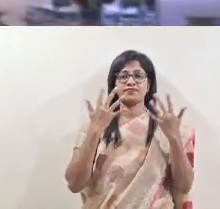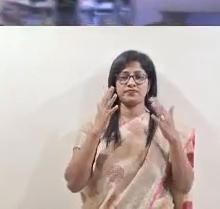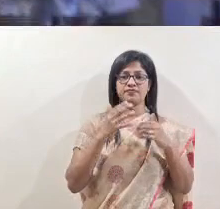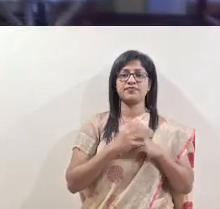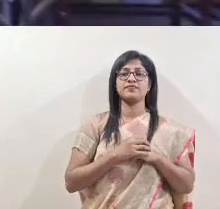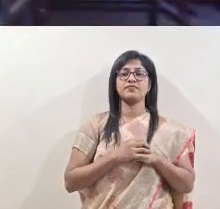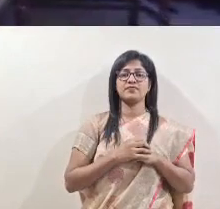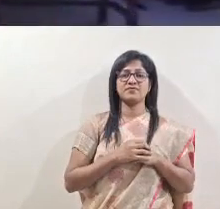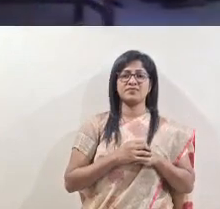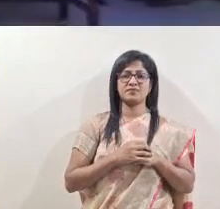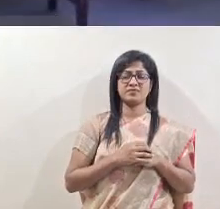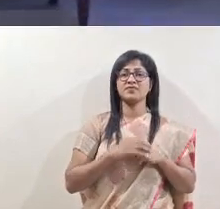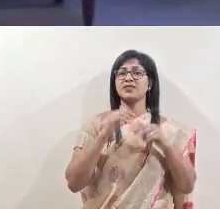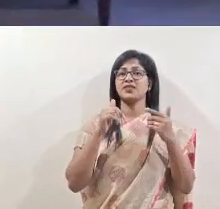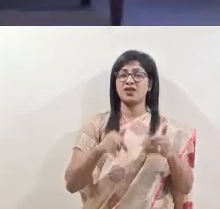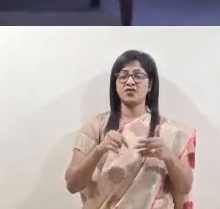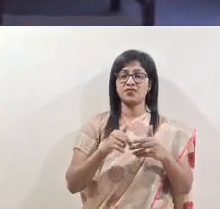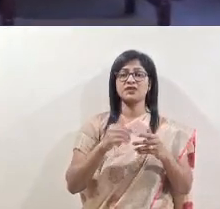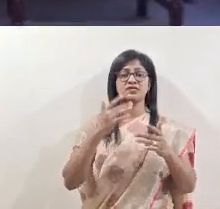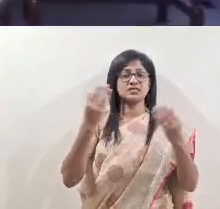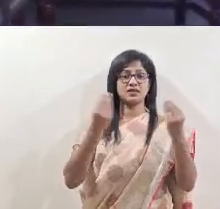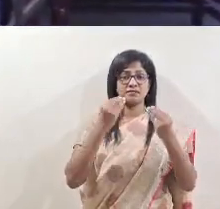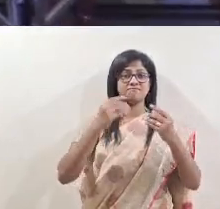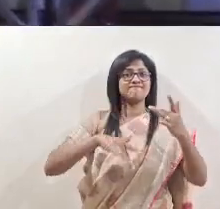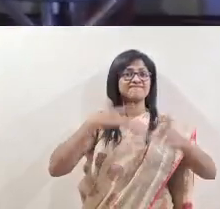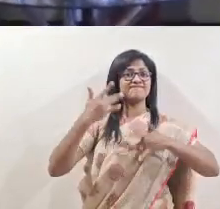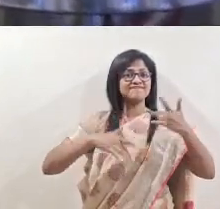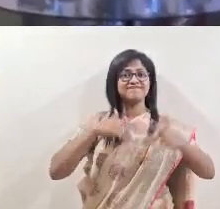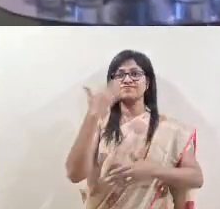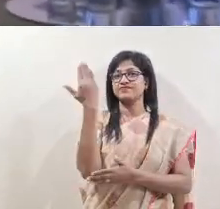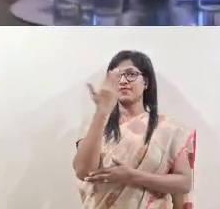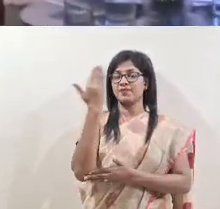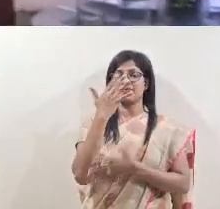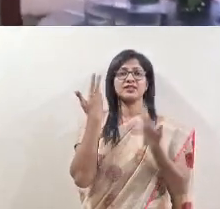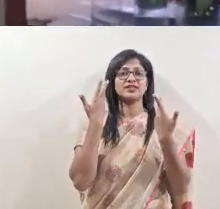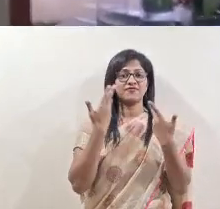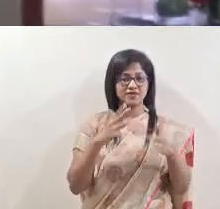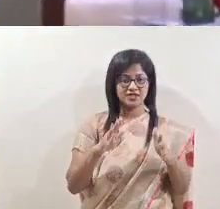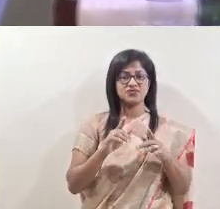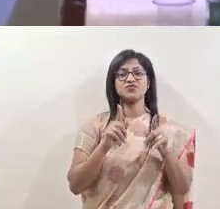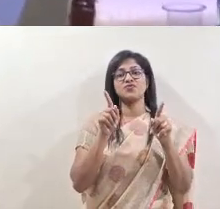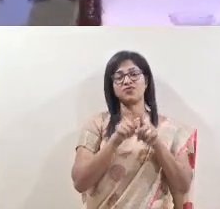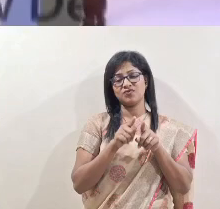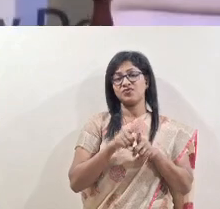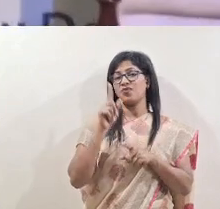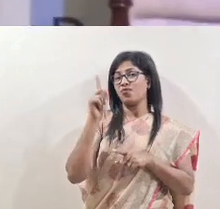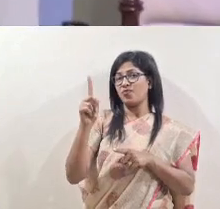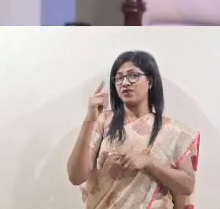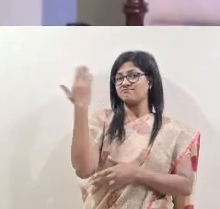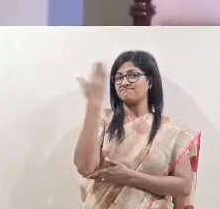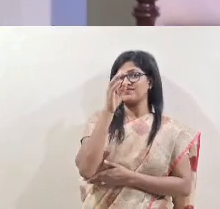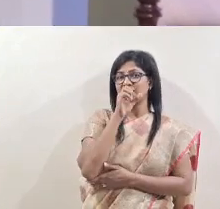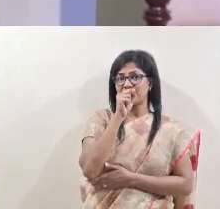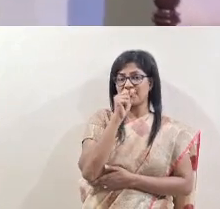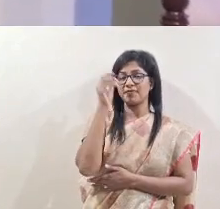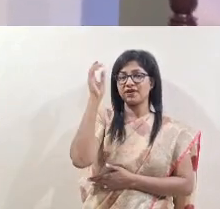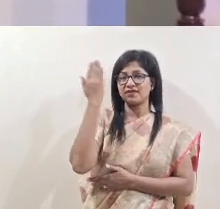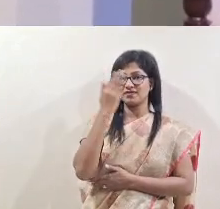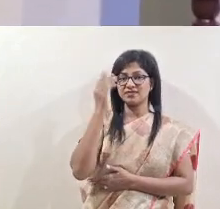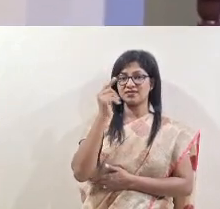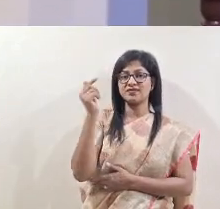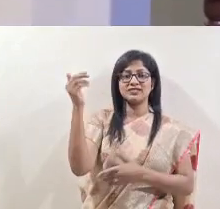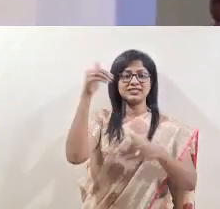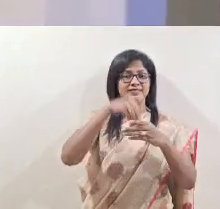So we had some interesting presentations here, although one of the speakers did not attend. He